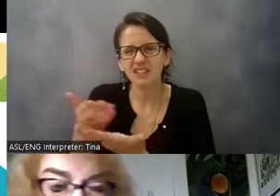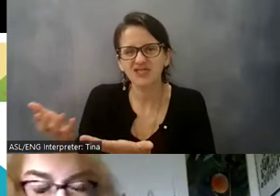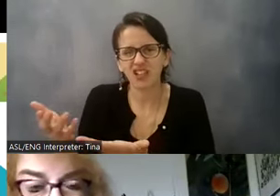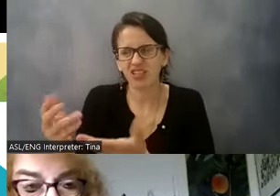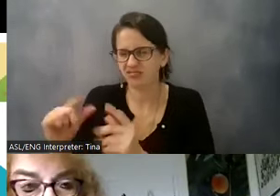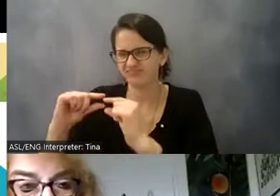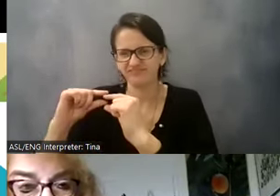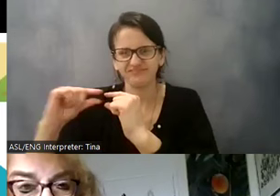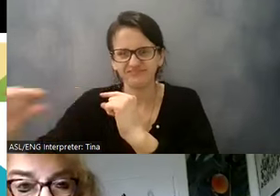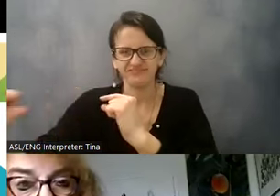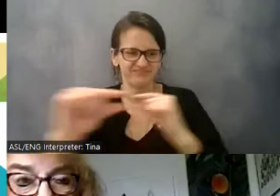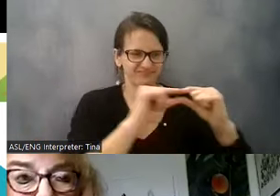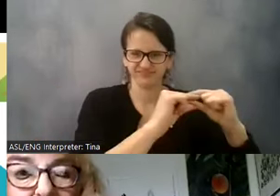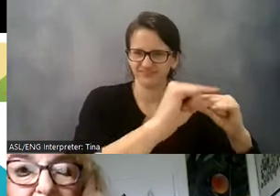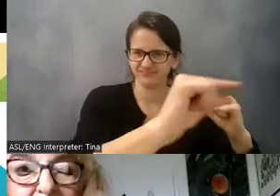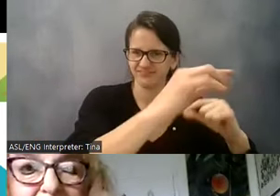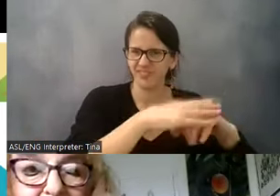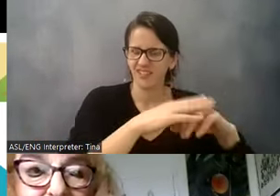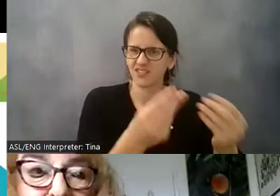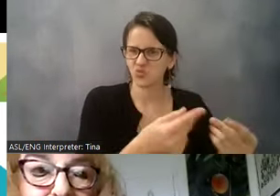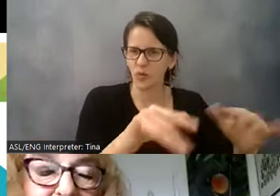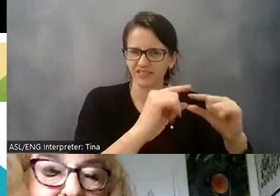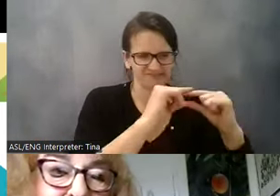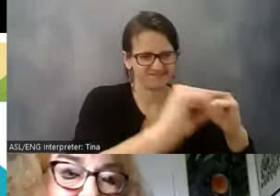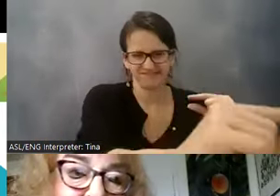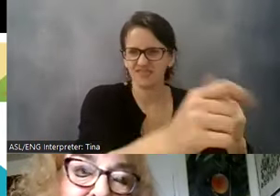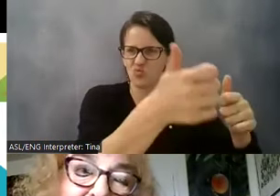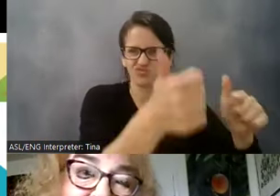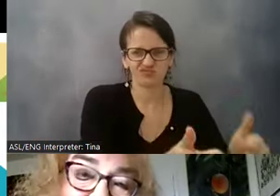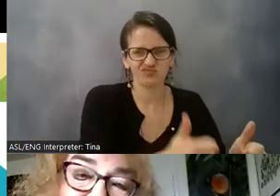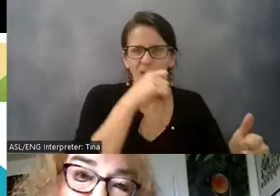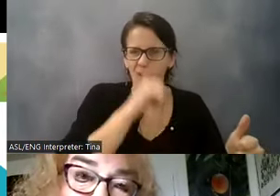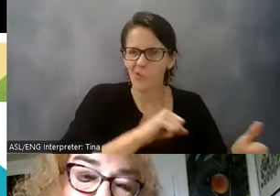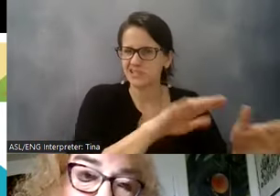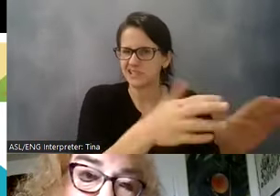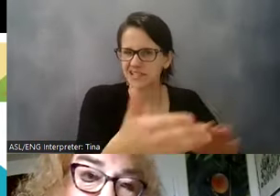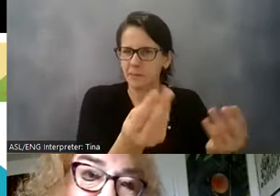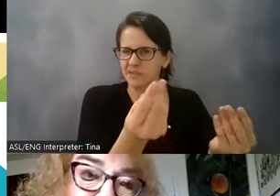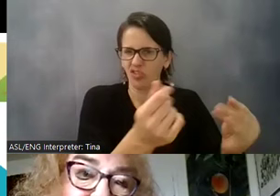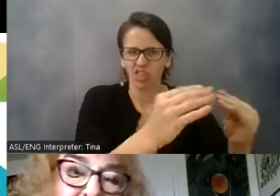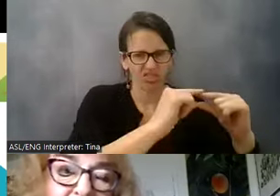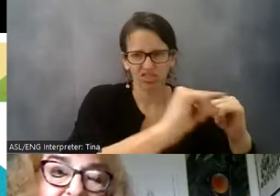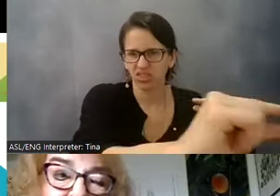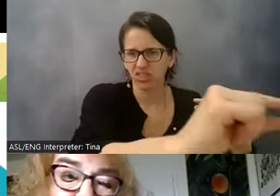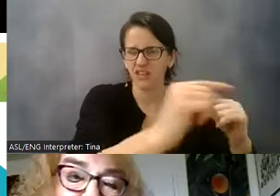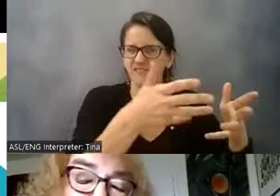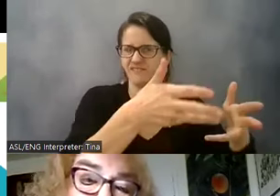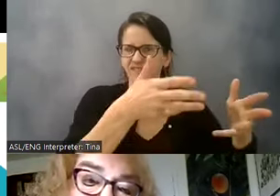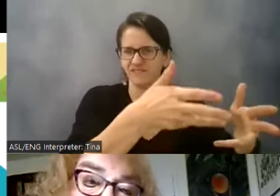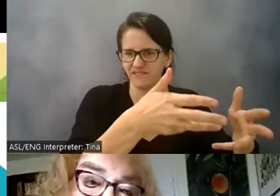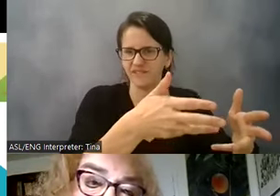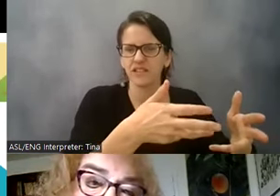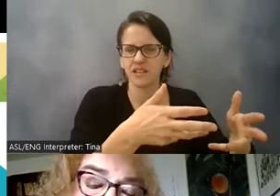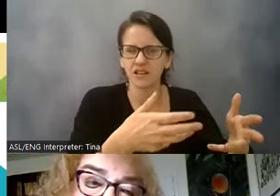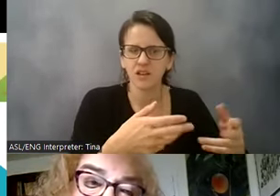just a zone of rotting material. And that's very beneficial for the soil. It's keeping